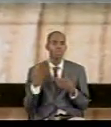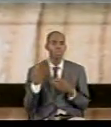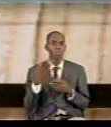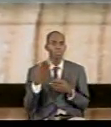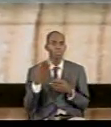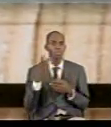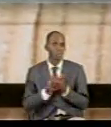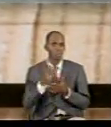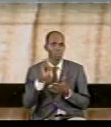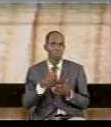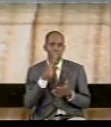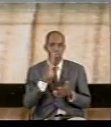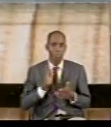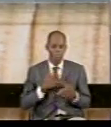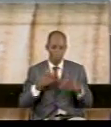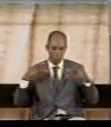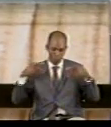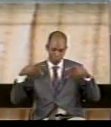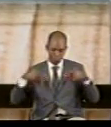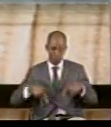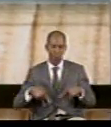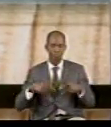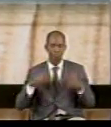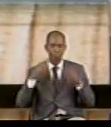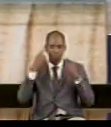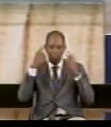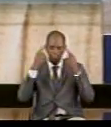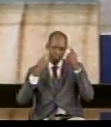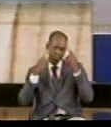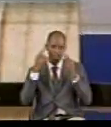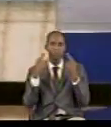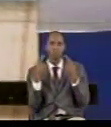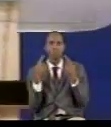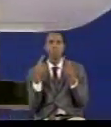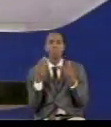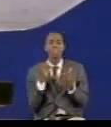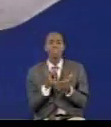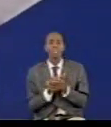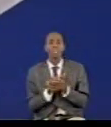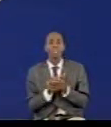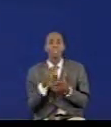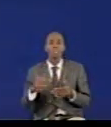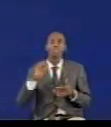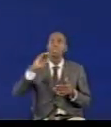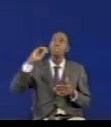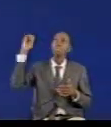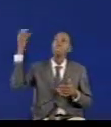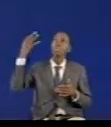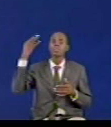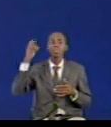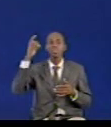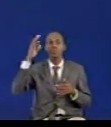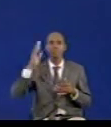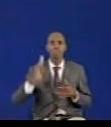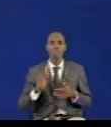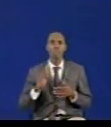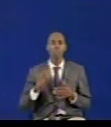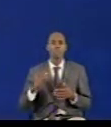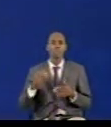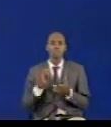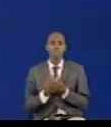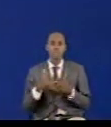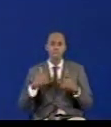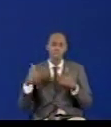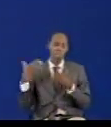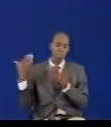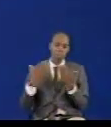personal concern, a personal consecration, that the grace of God, which has brought salvation